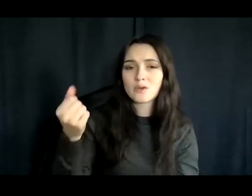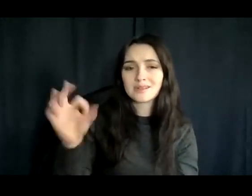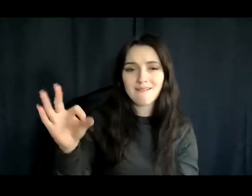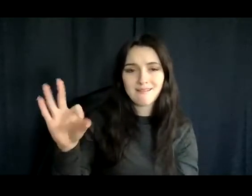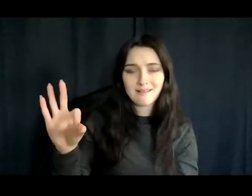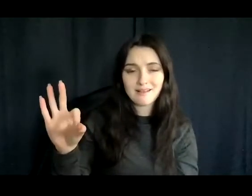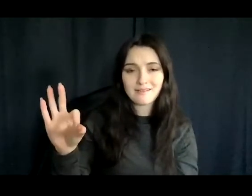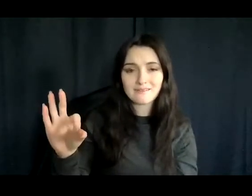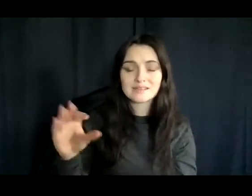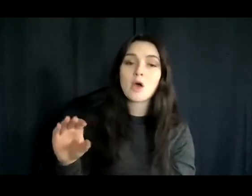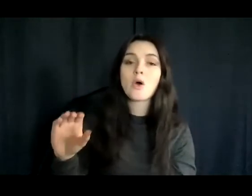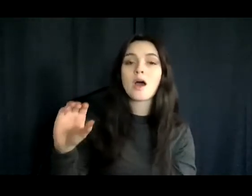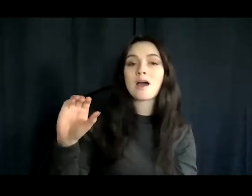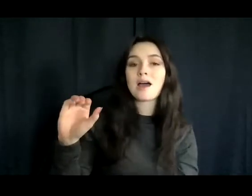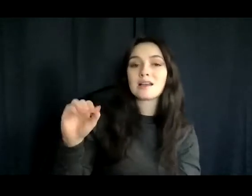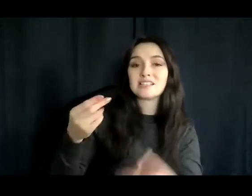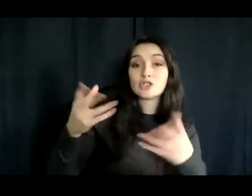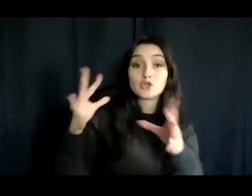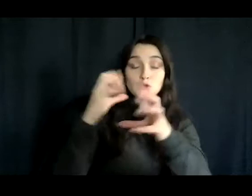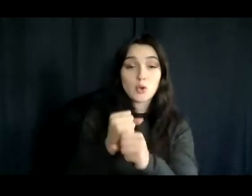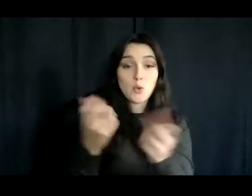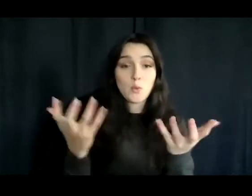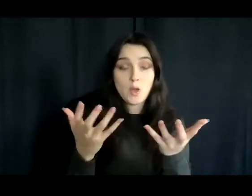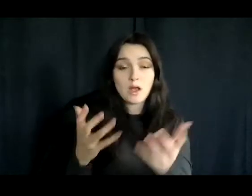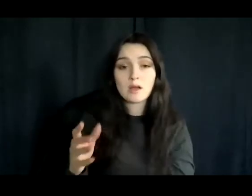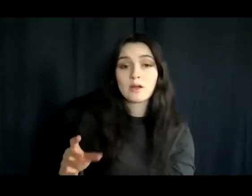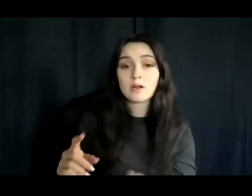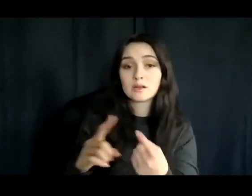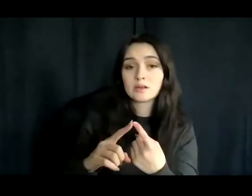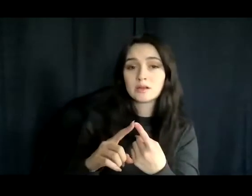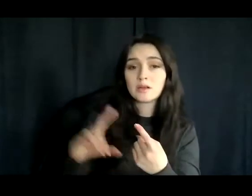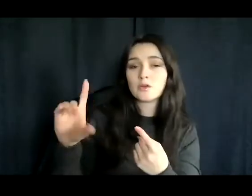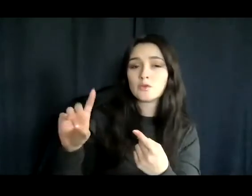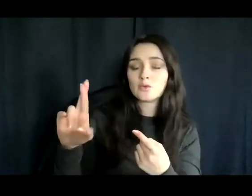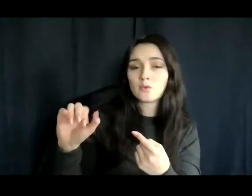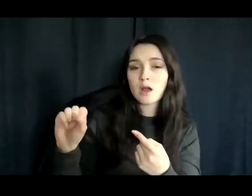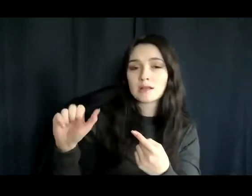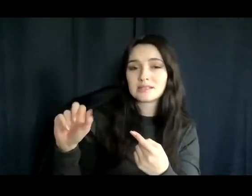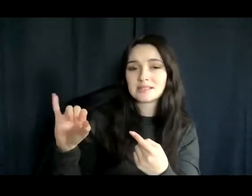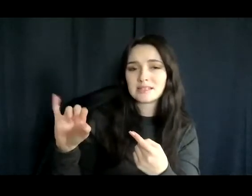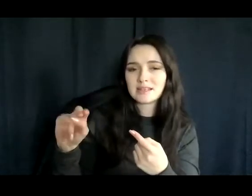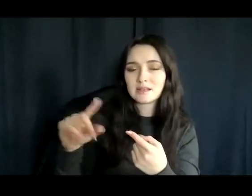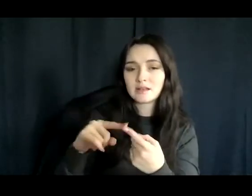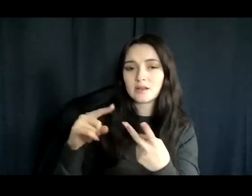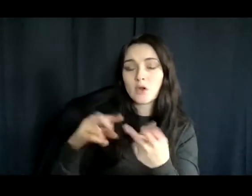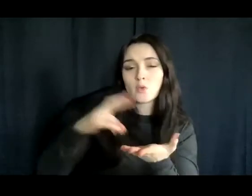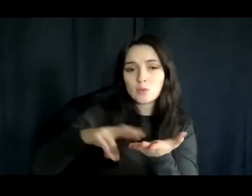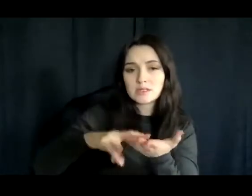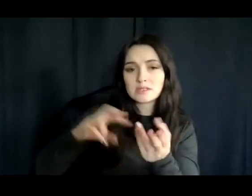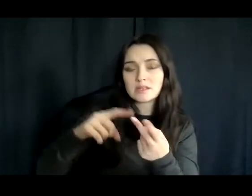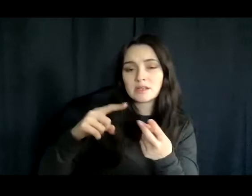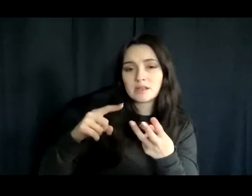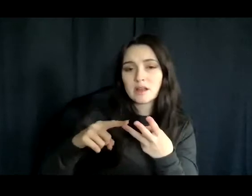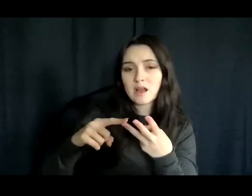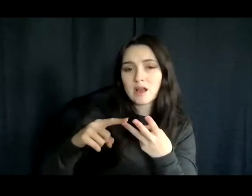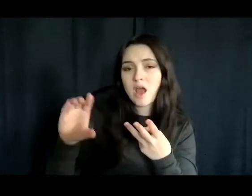an acronym. It stands for Drossian Resource Art. Glenwood Object